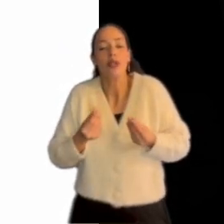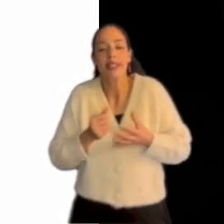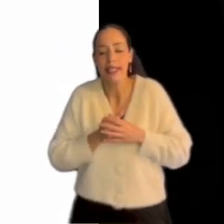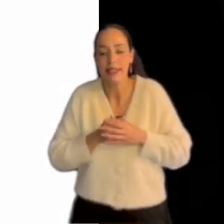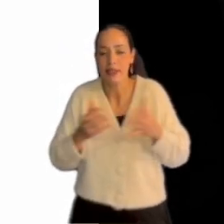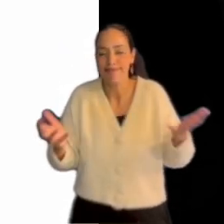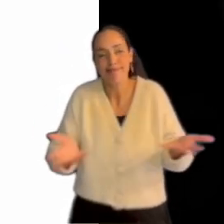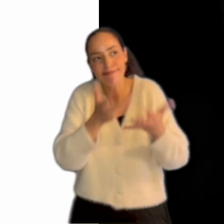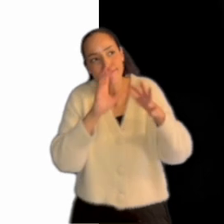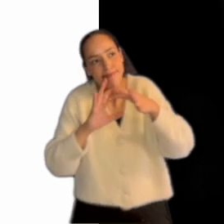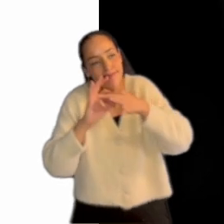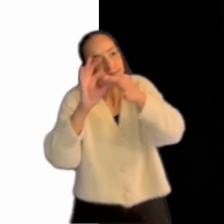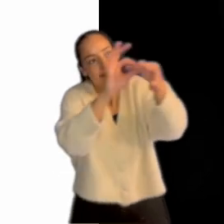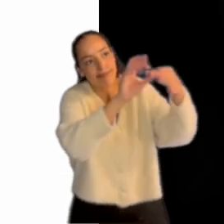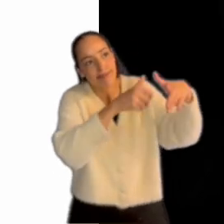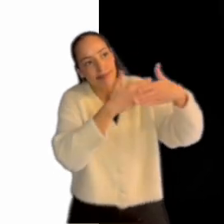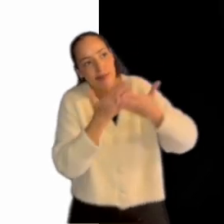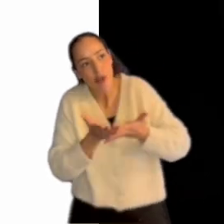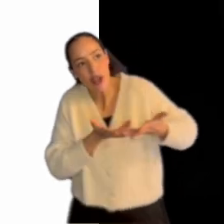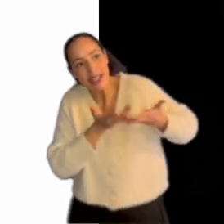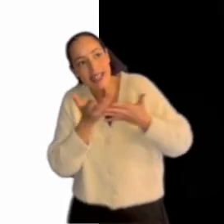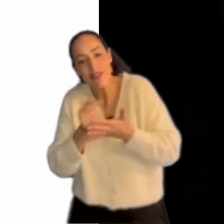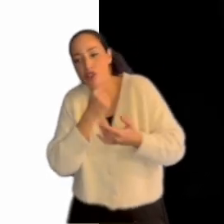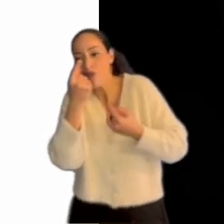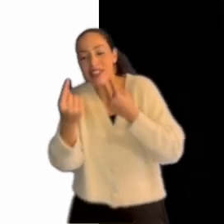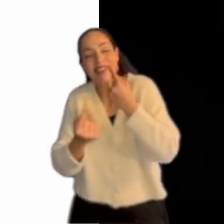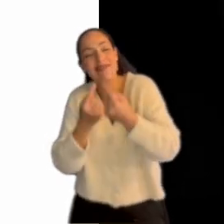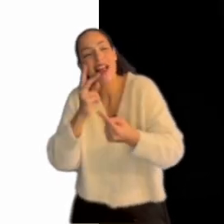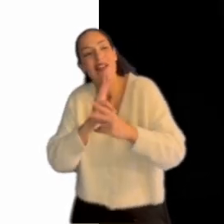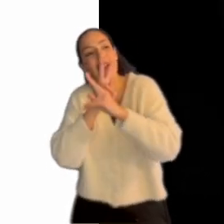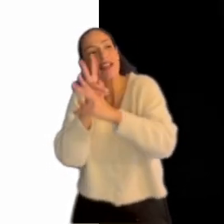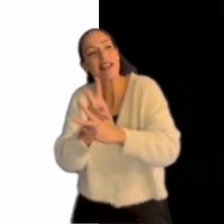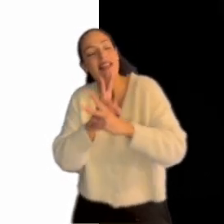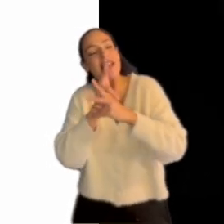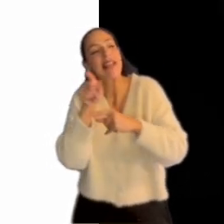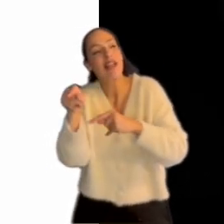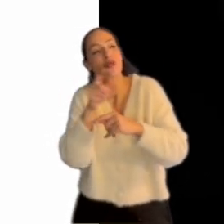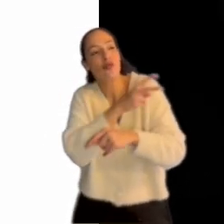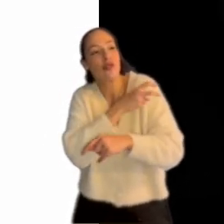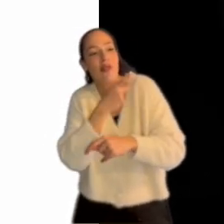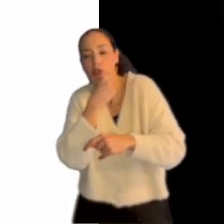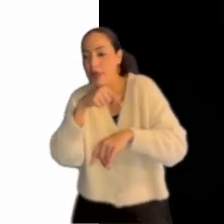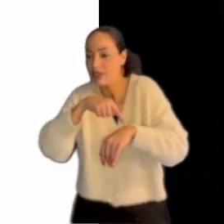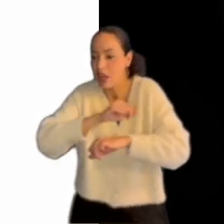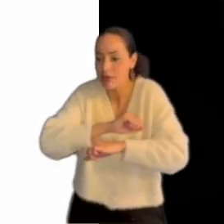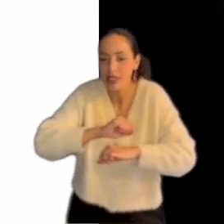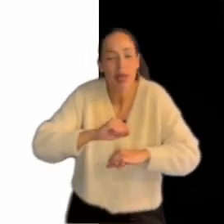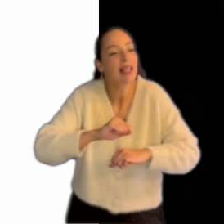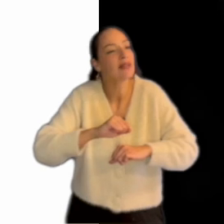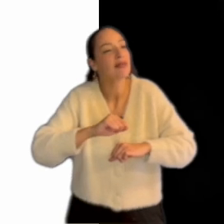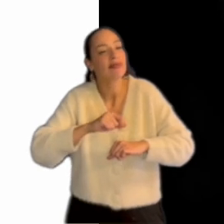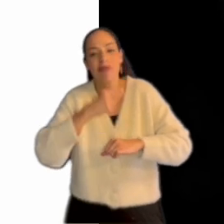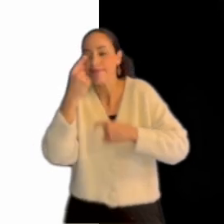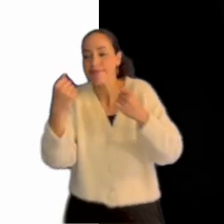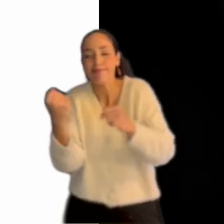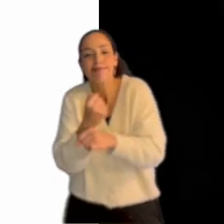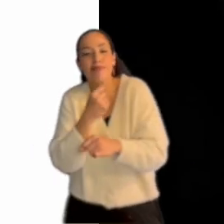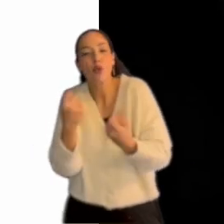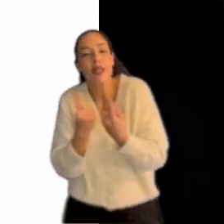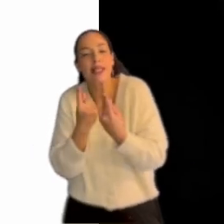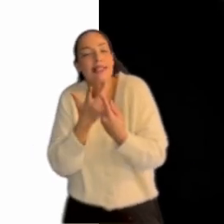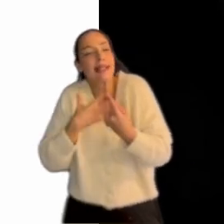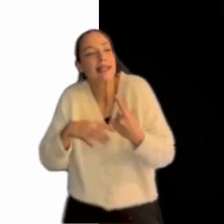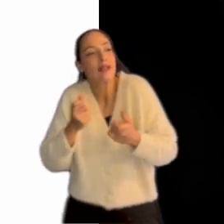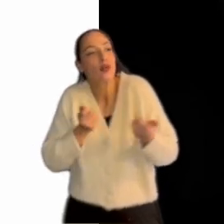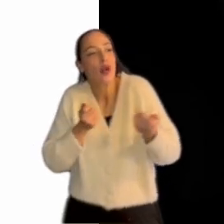space to engage in those practices which support them to cope, or by providing them with actual gifts. From fancy biscuits in the communal kitchen